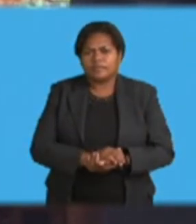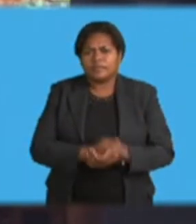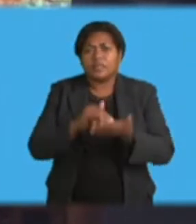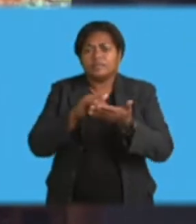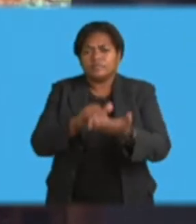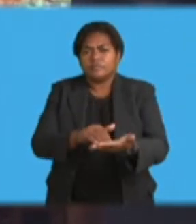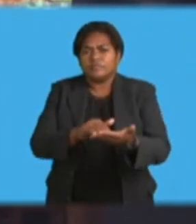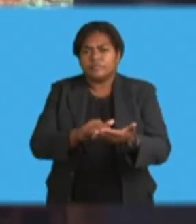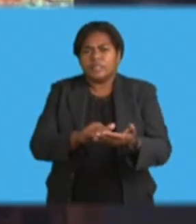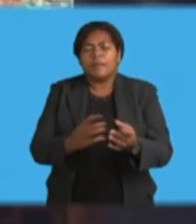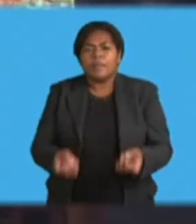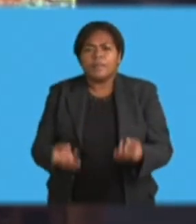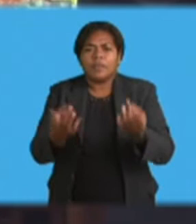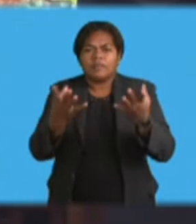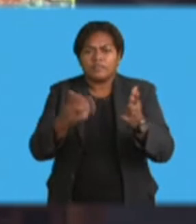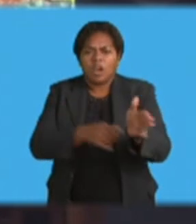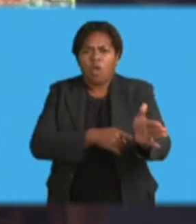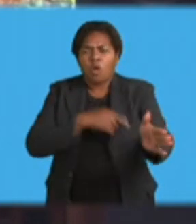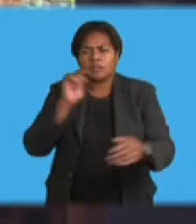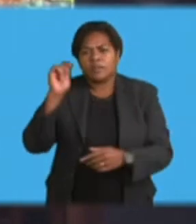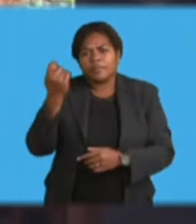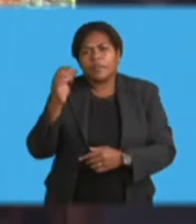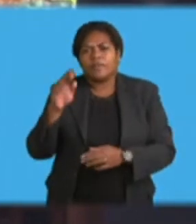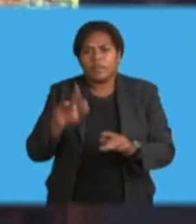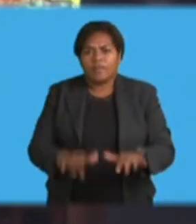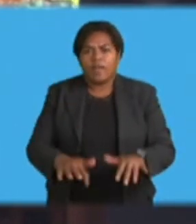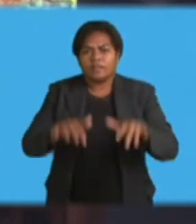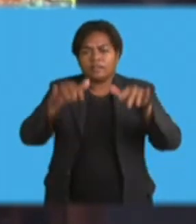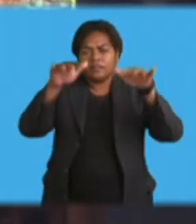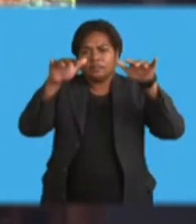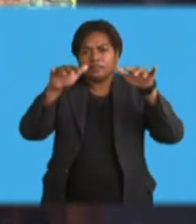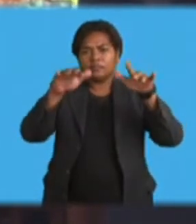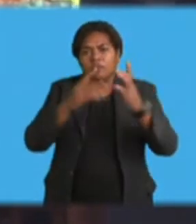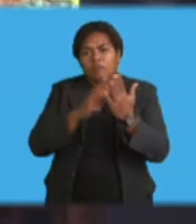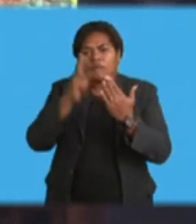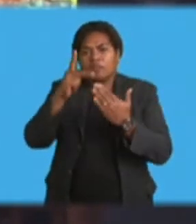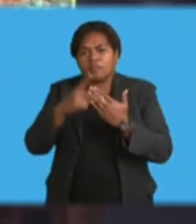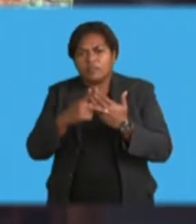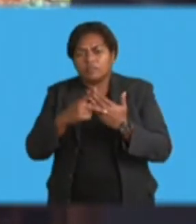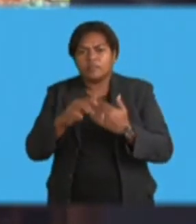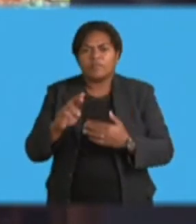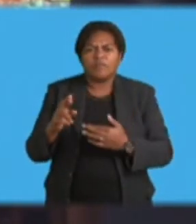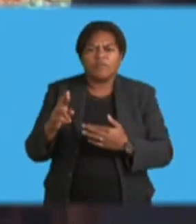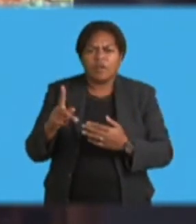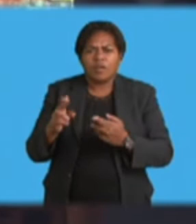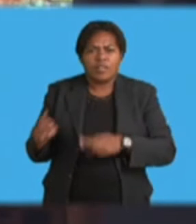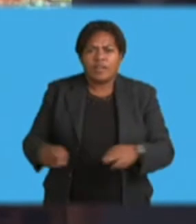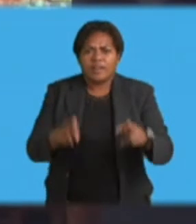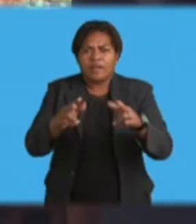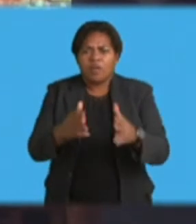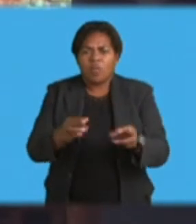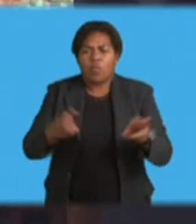prepared long-term master plan for flood mitigation program with priority projects such as river widening, detention